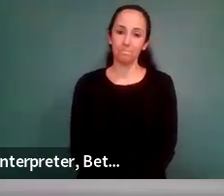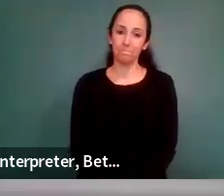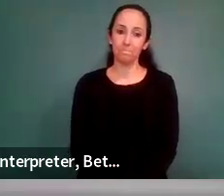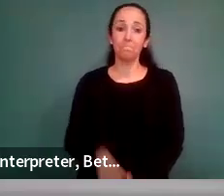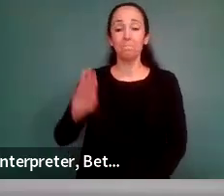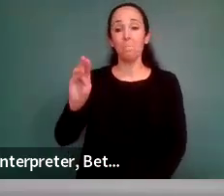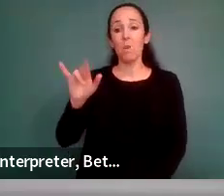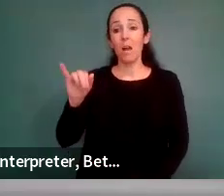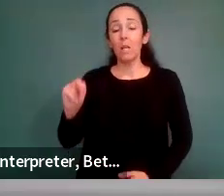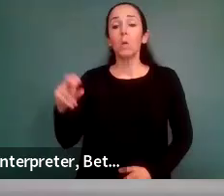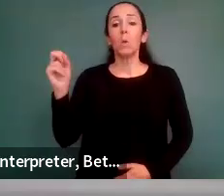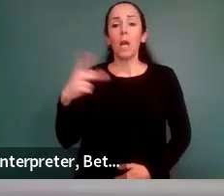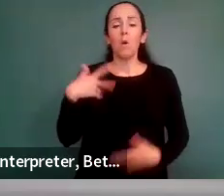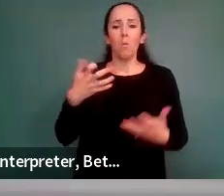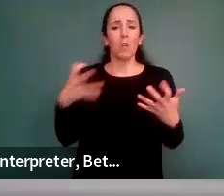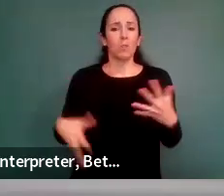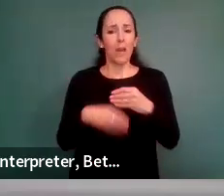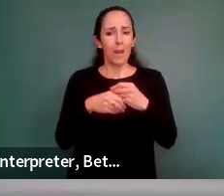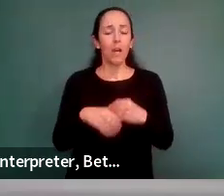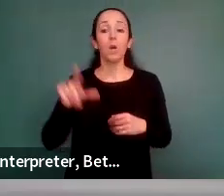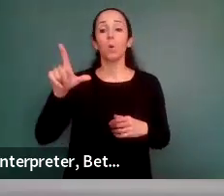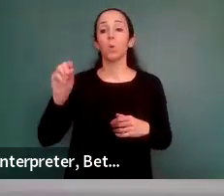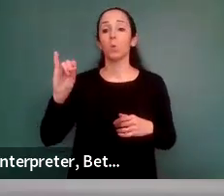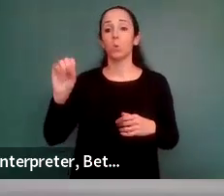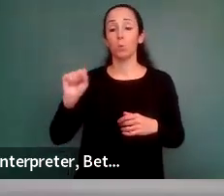I will add that, a lot of what was shared,